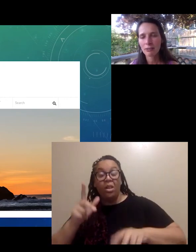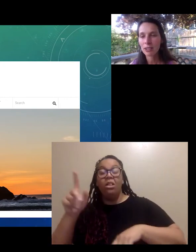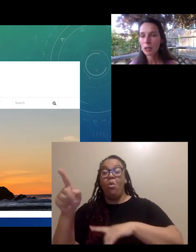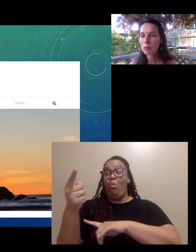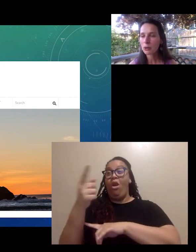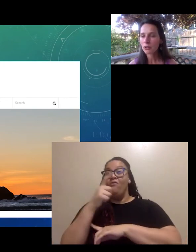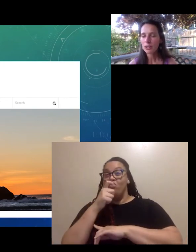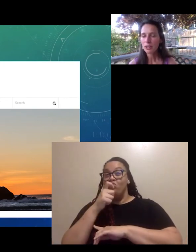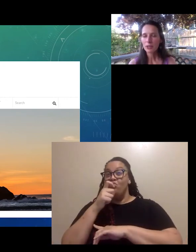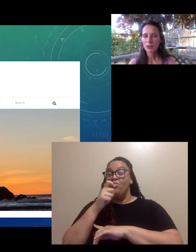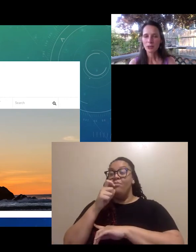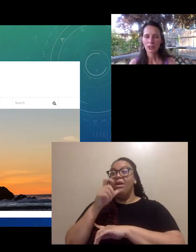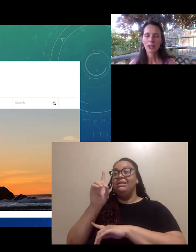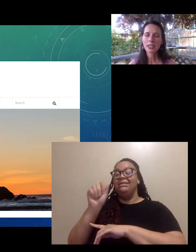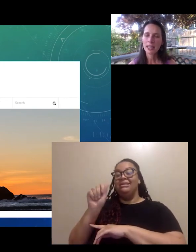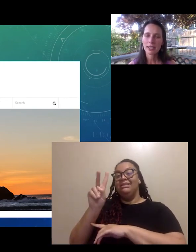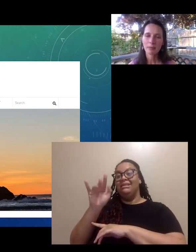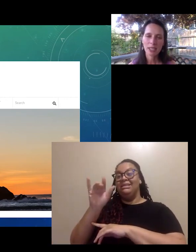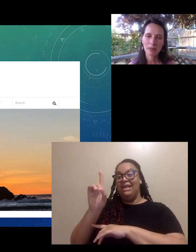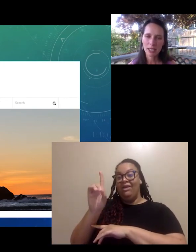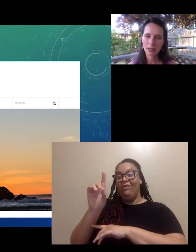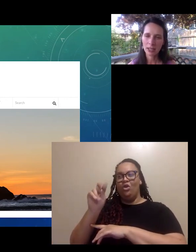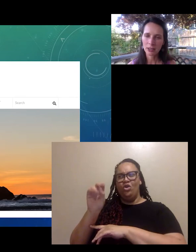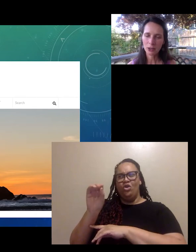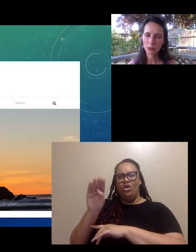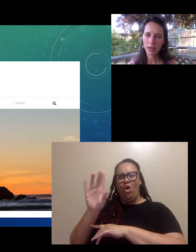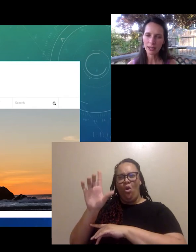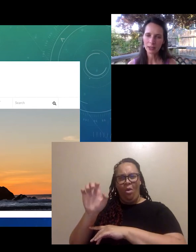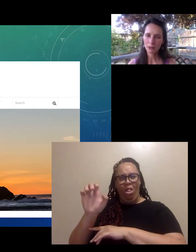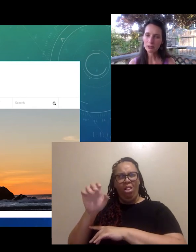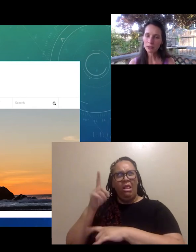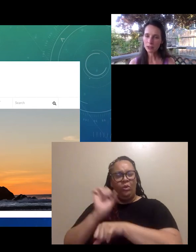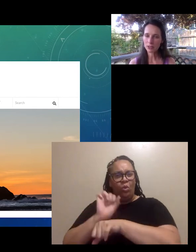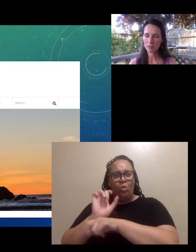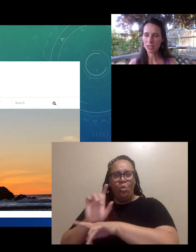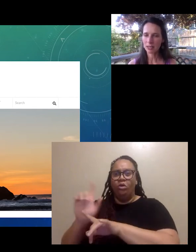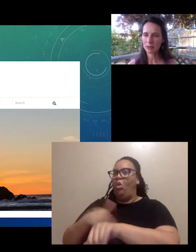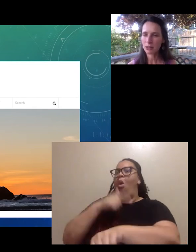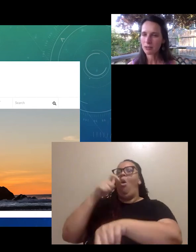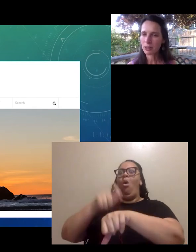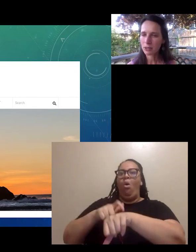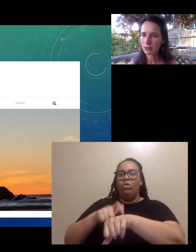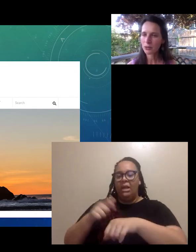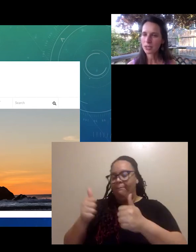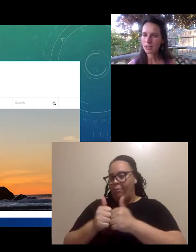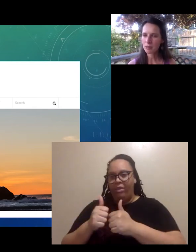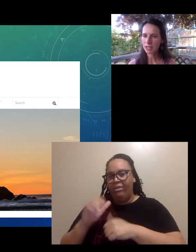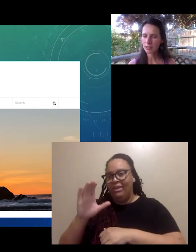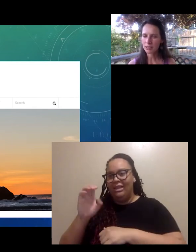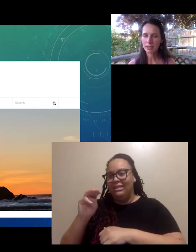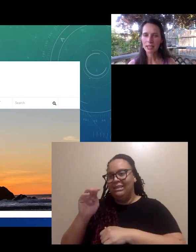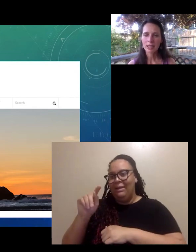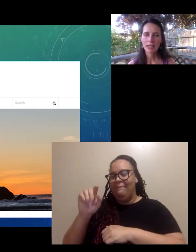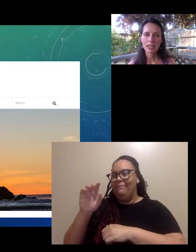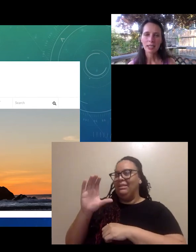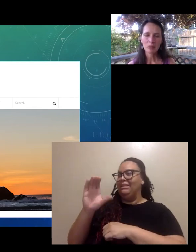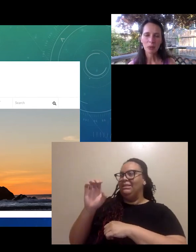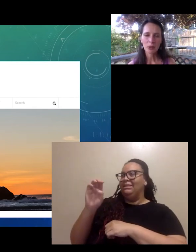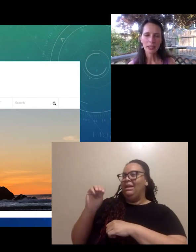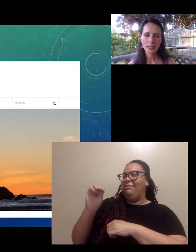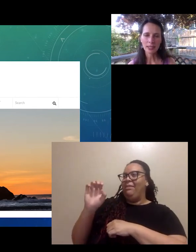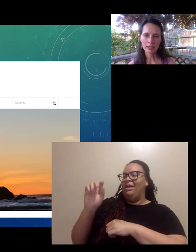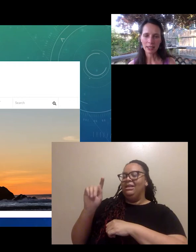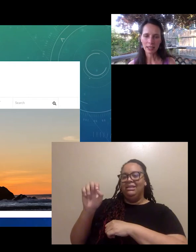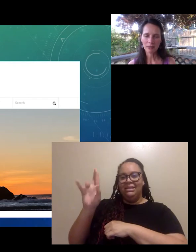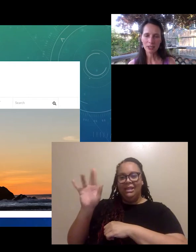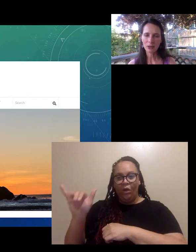is David Noble, who's a long-time cemetery and who ran Riverview Cemetery, one of the oldest cemeteries in